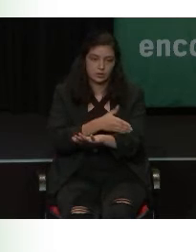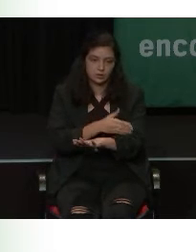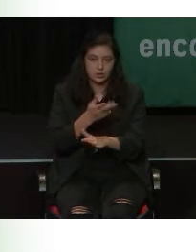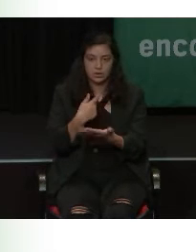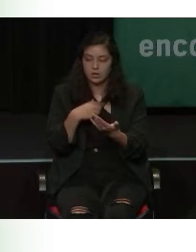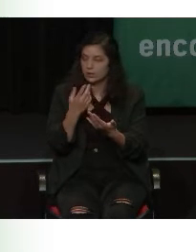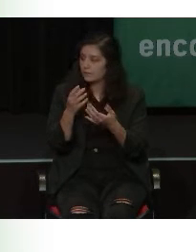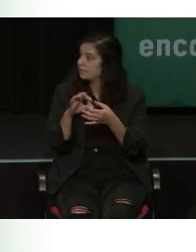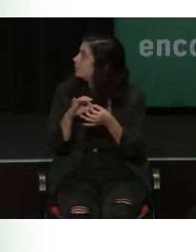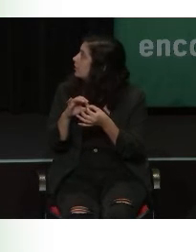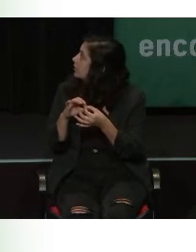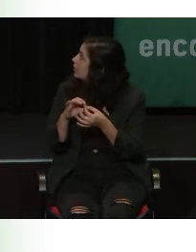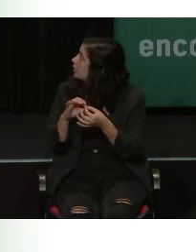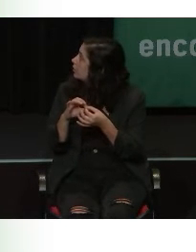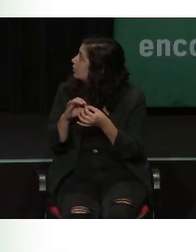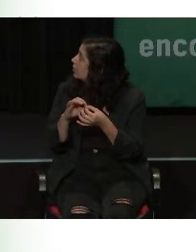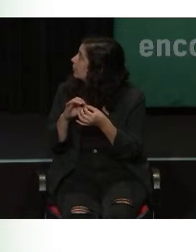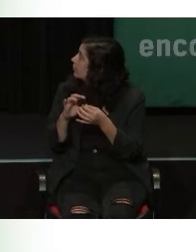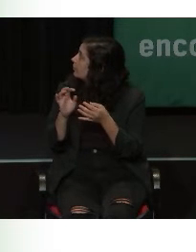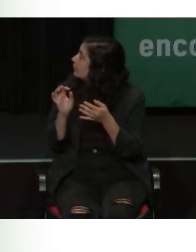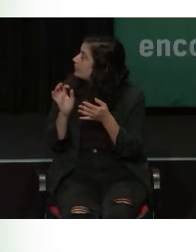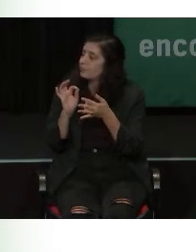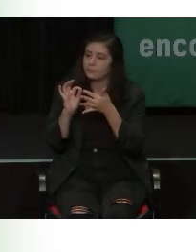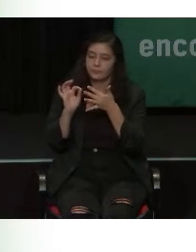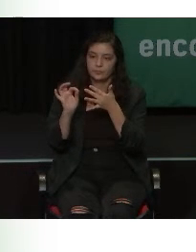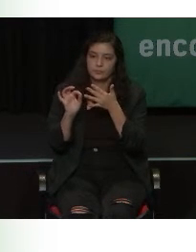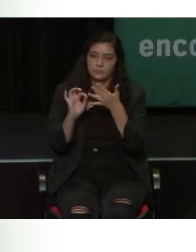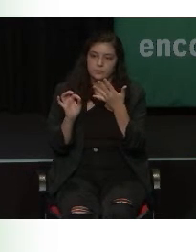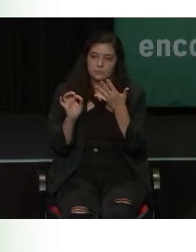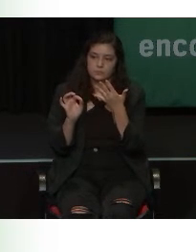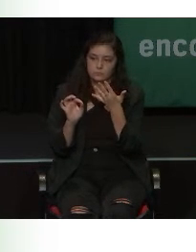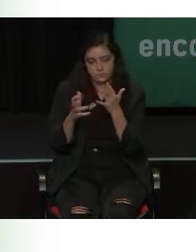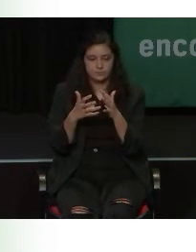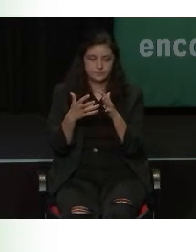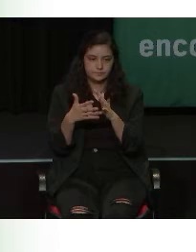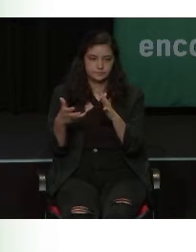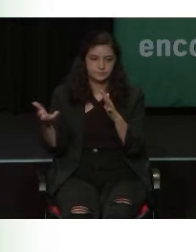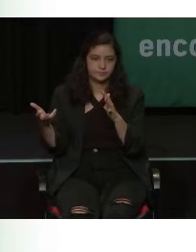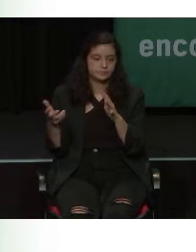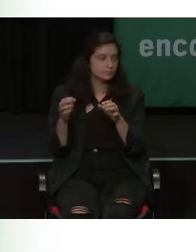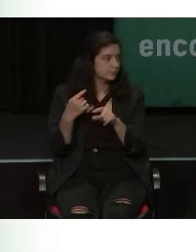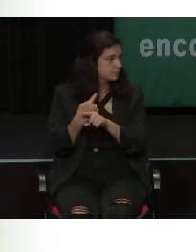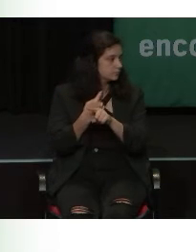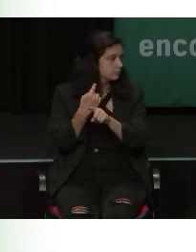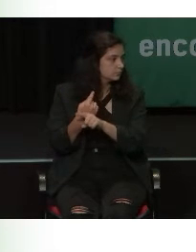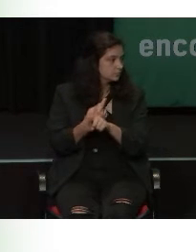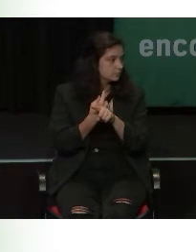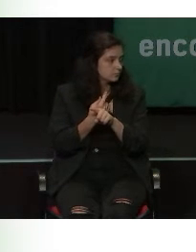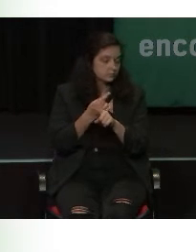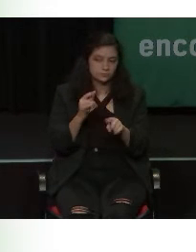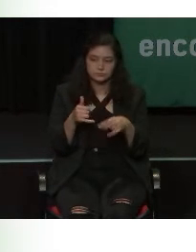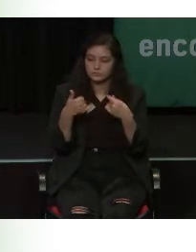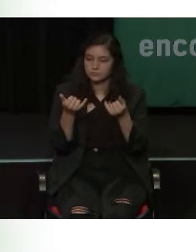time points, so it's pretty good to study slopes or more complex shapes.